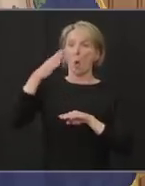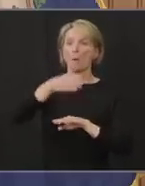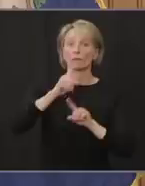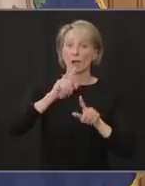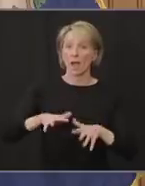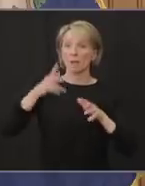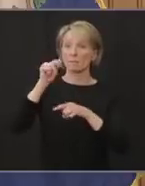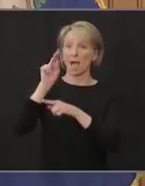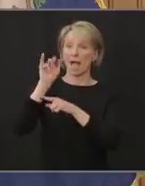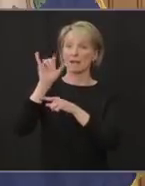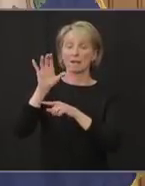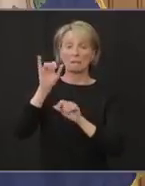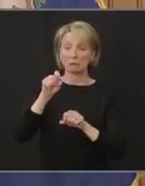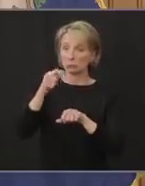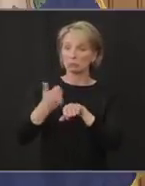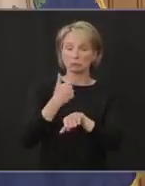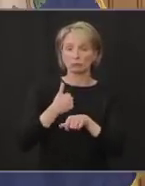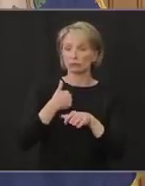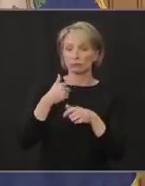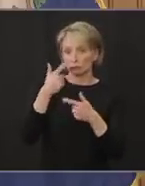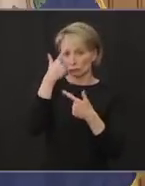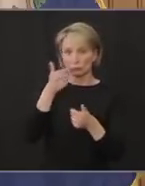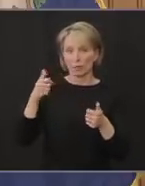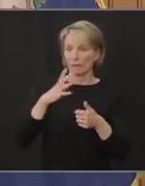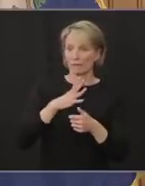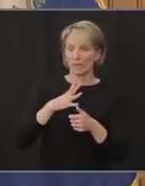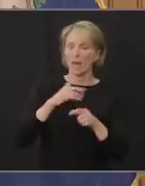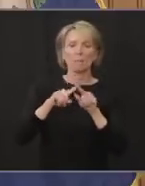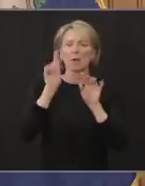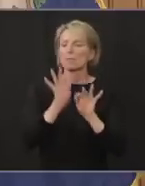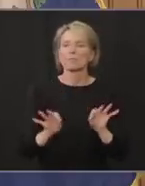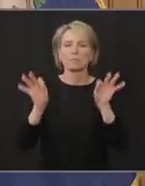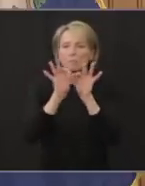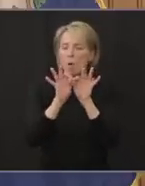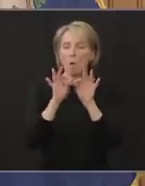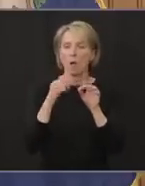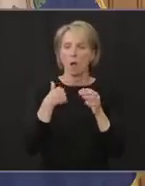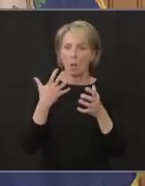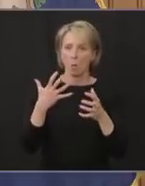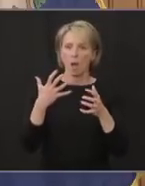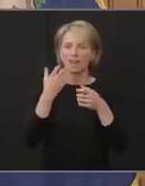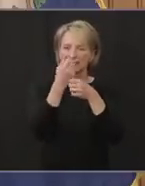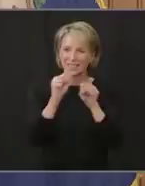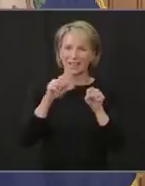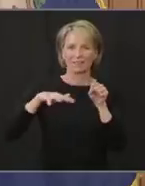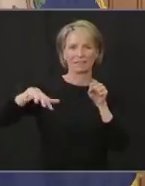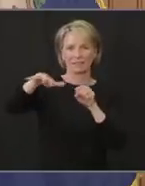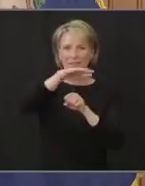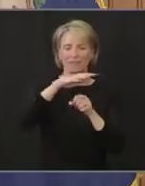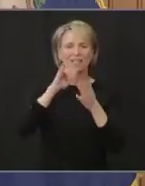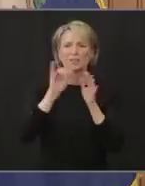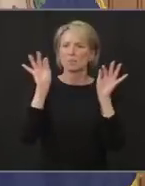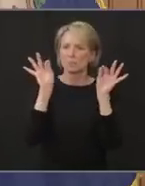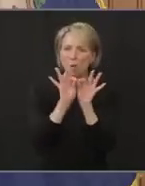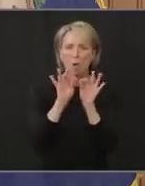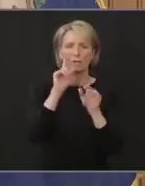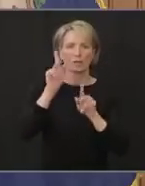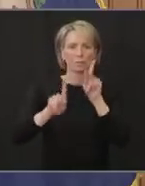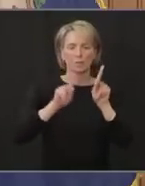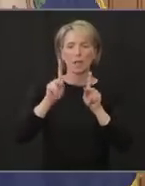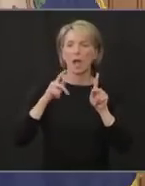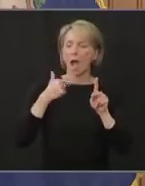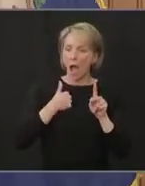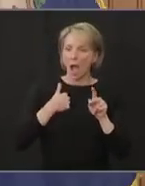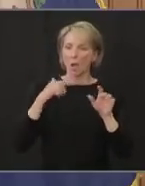me of underreacting. I really think right now safety is going to be absolutely paramount to what we've got to do. And I'm going to do everything